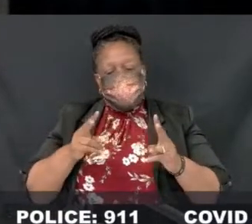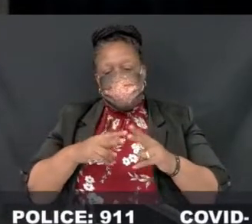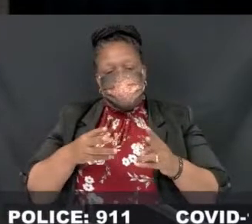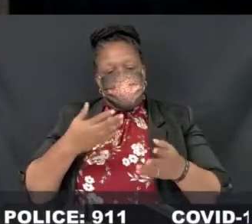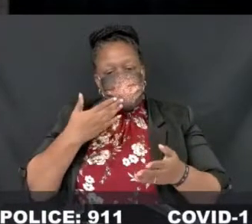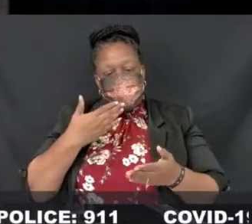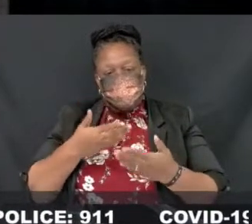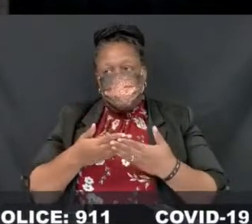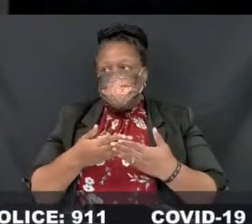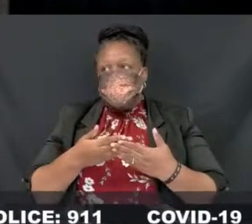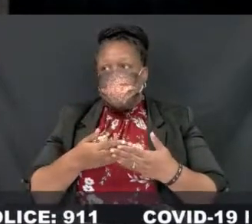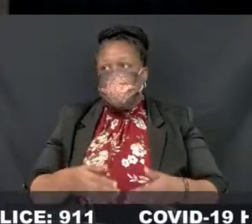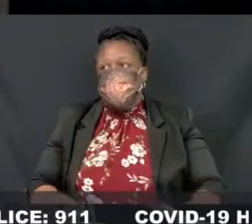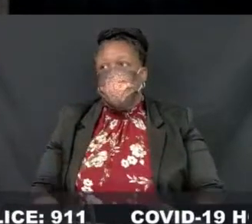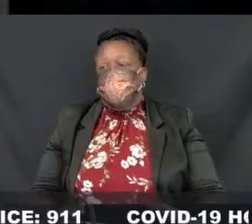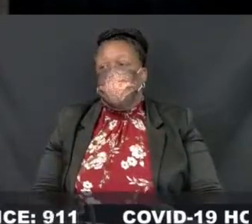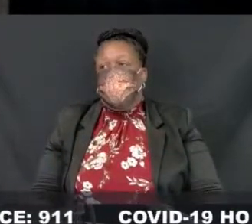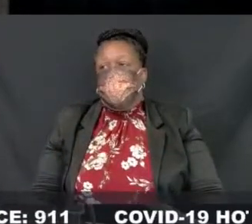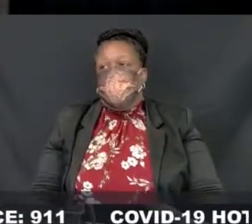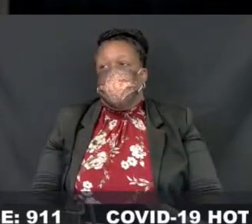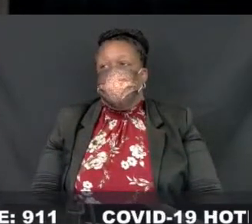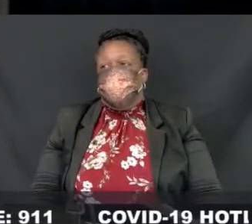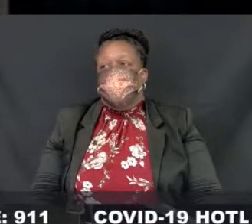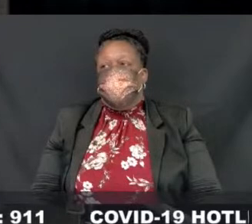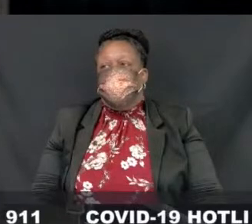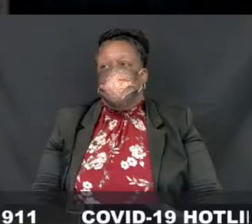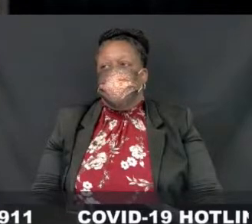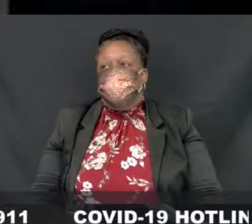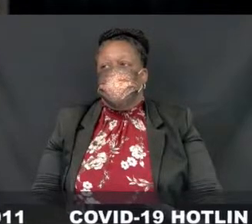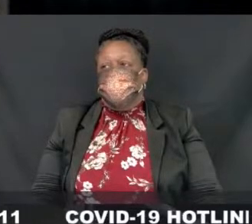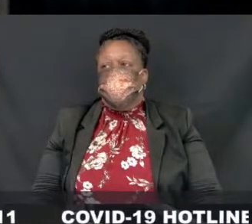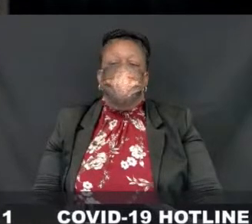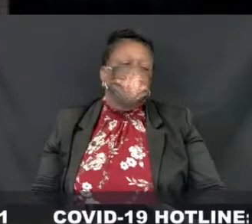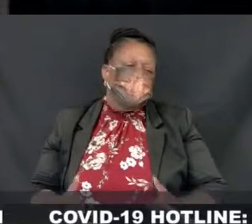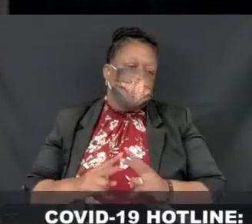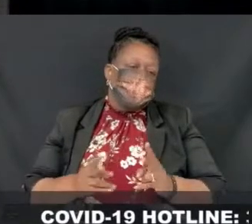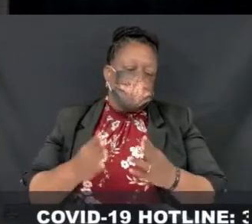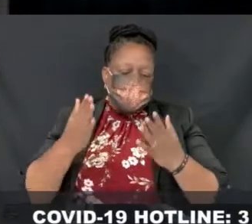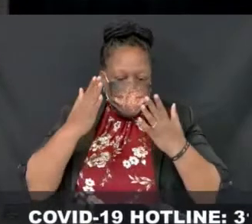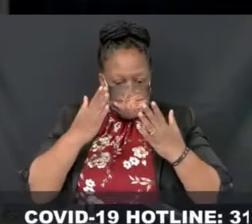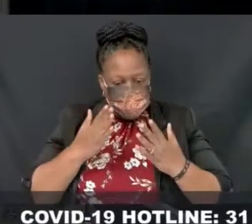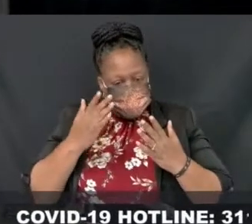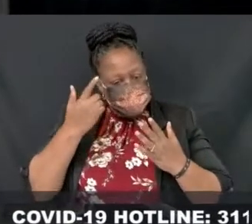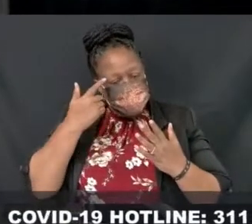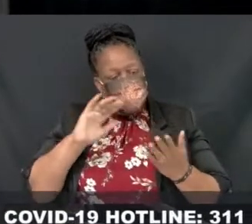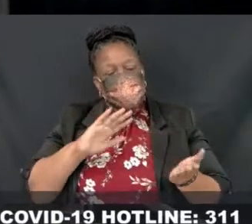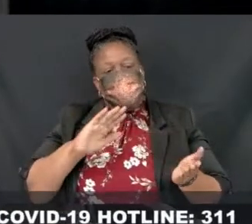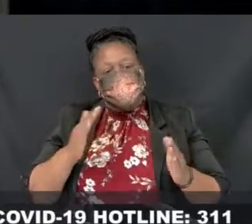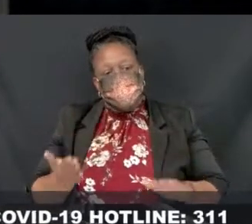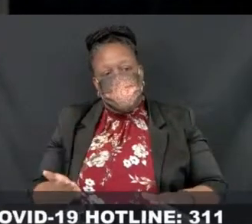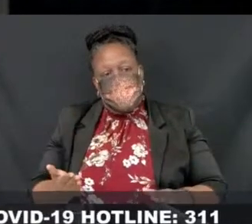are very sad, of course, that we have had some deaths because, of course,